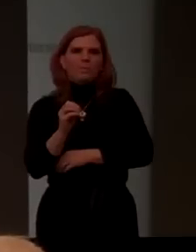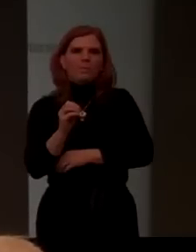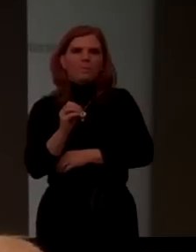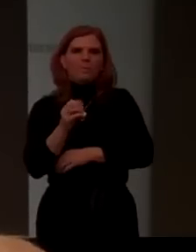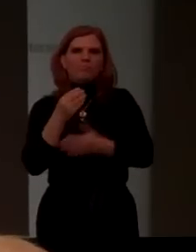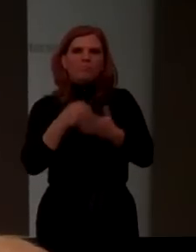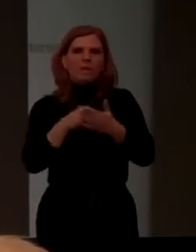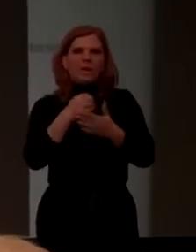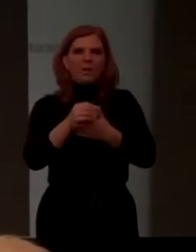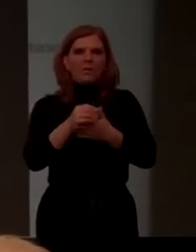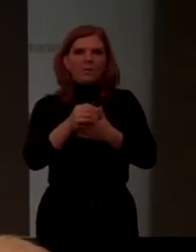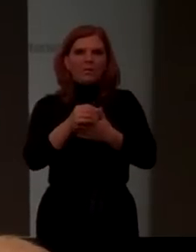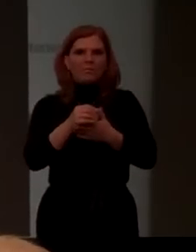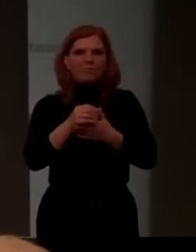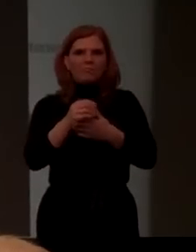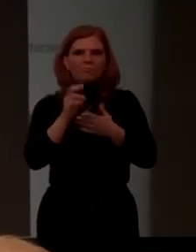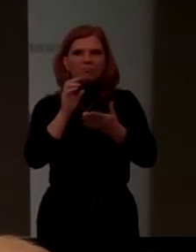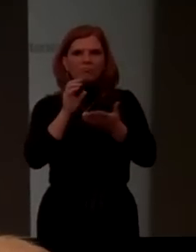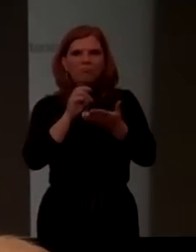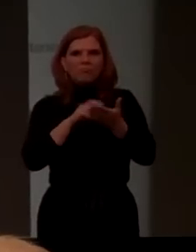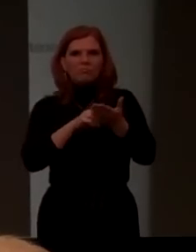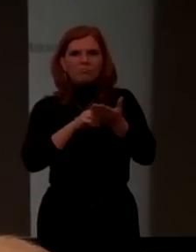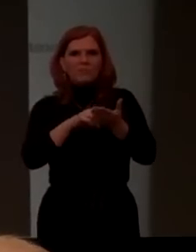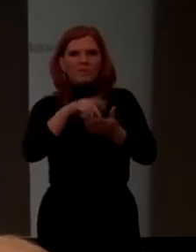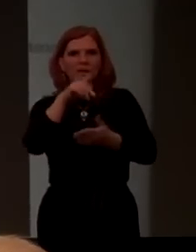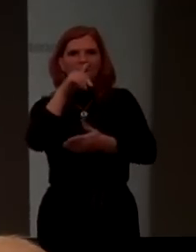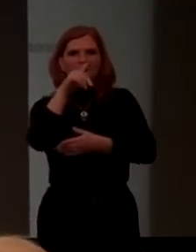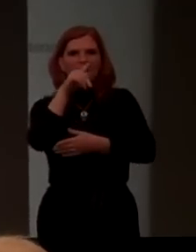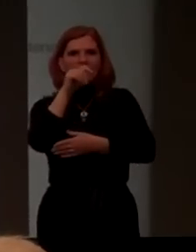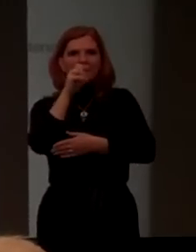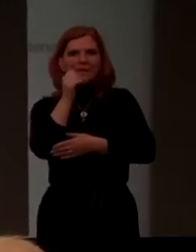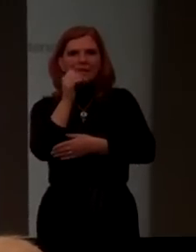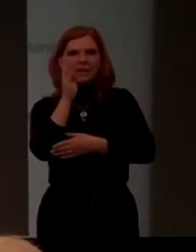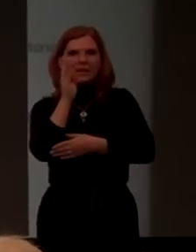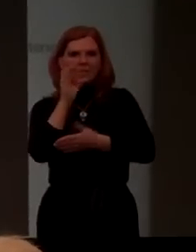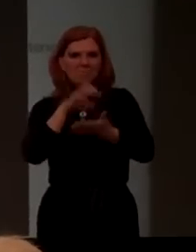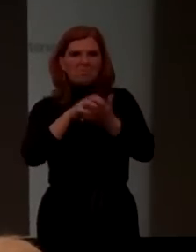I bought a tea biscuit from Israel.